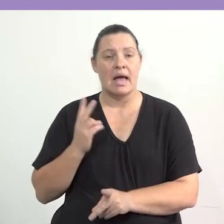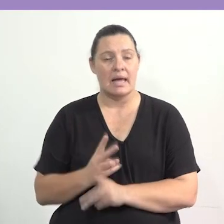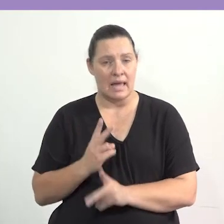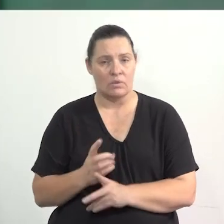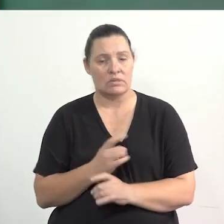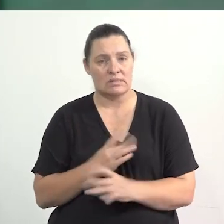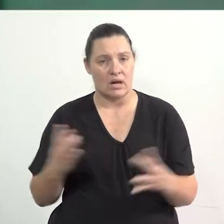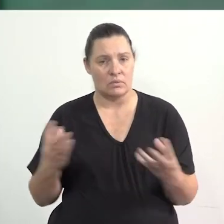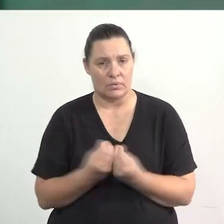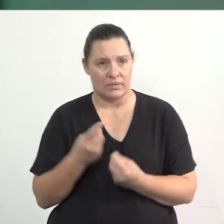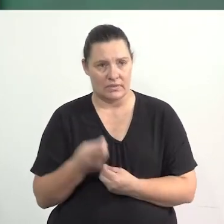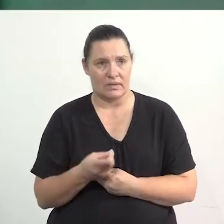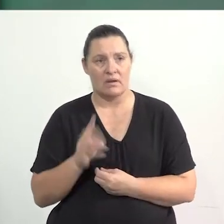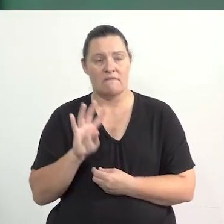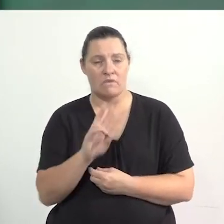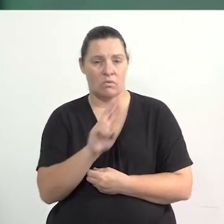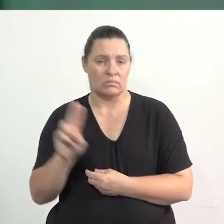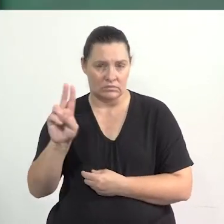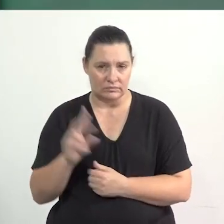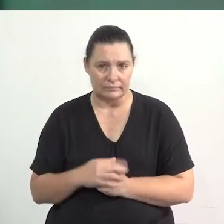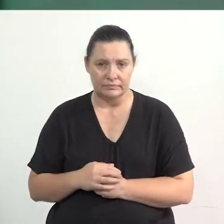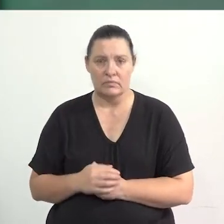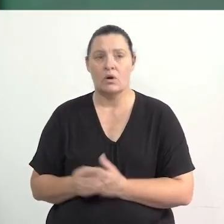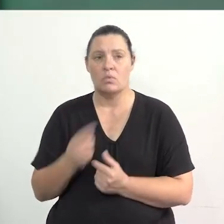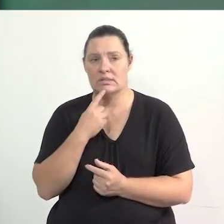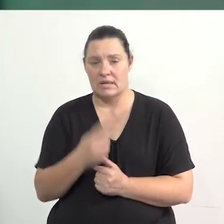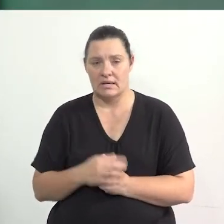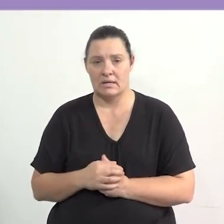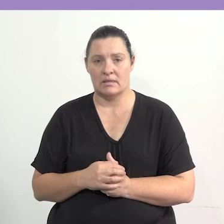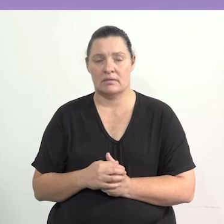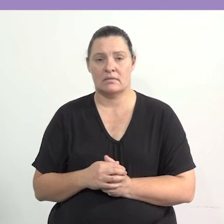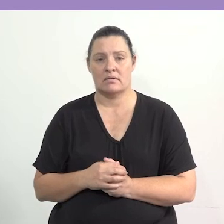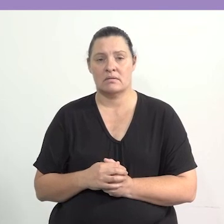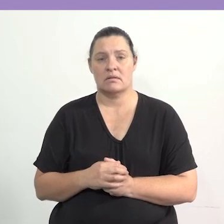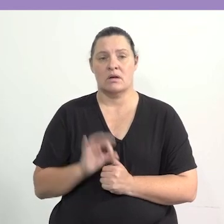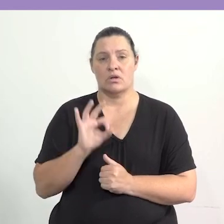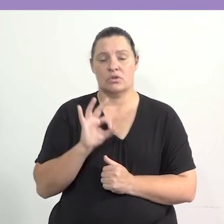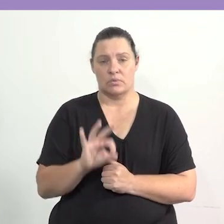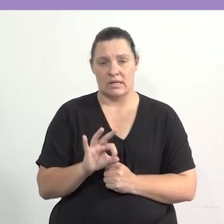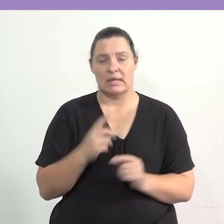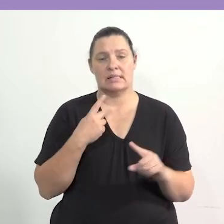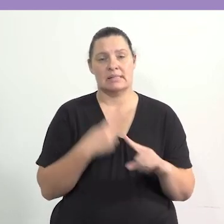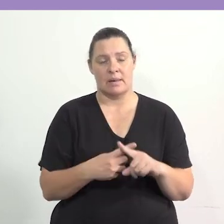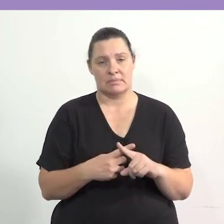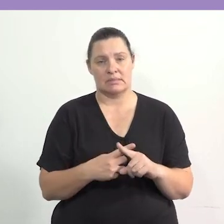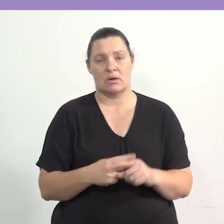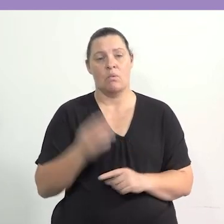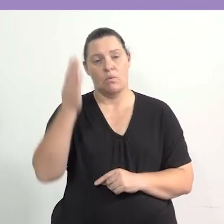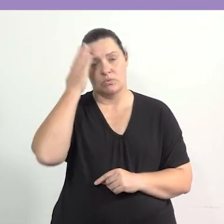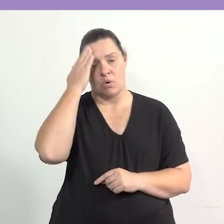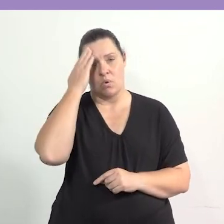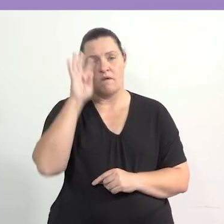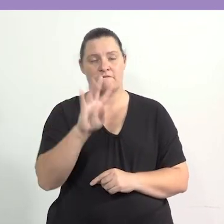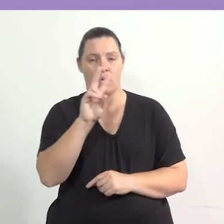to start with that power. So we are going to say 3 multiplied by, we know